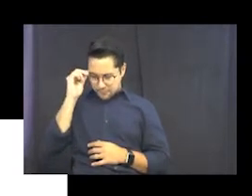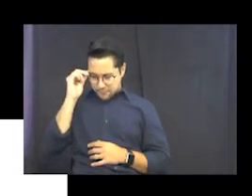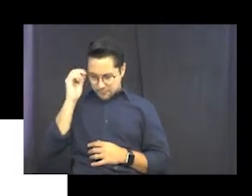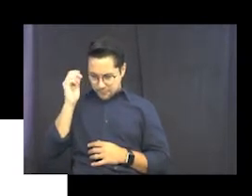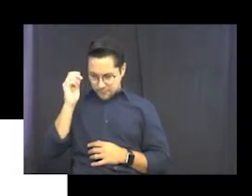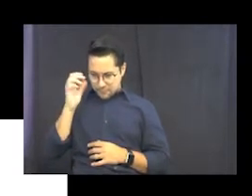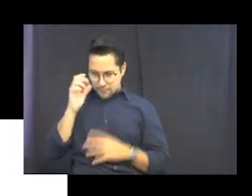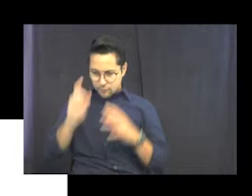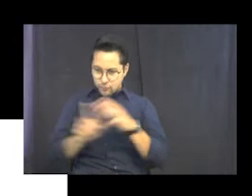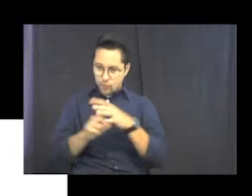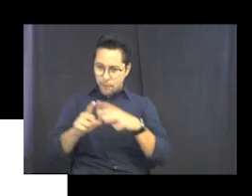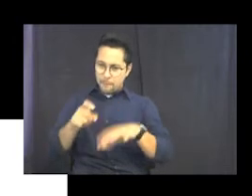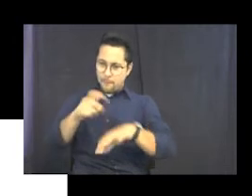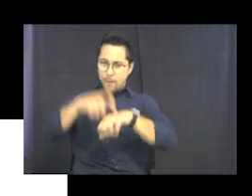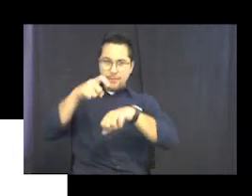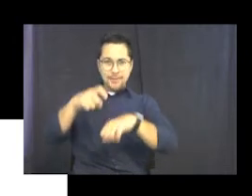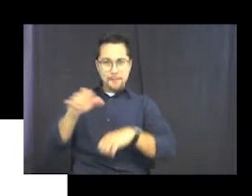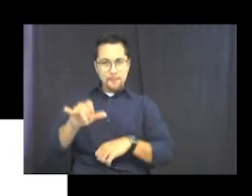well.